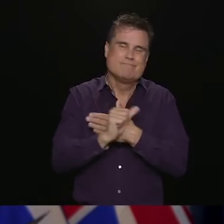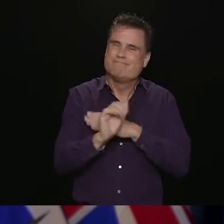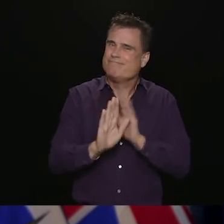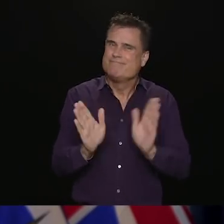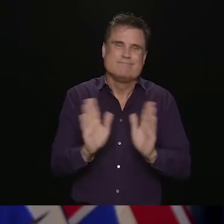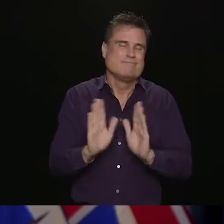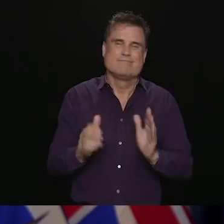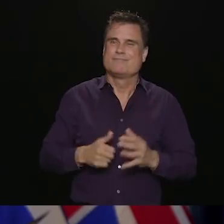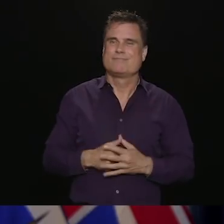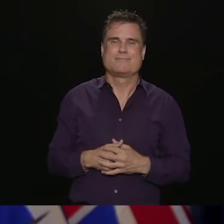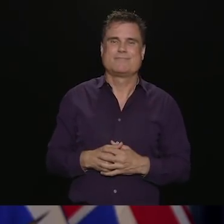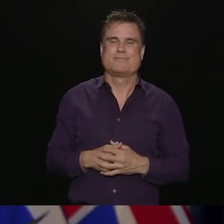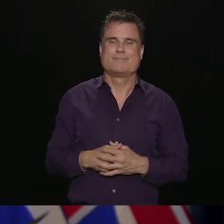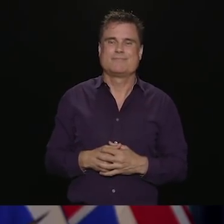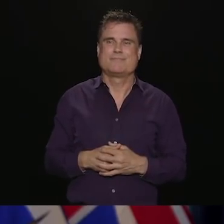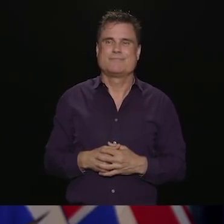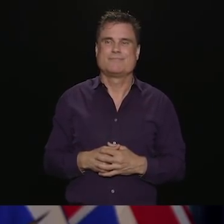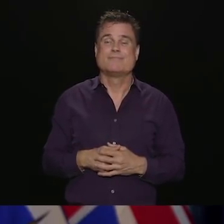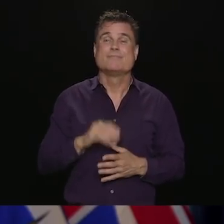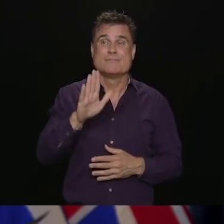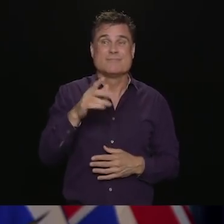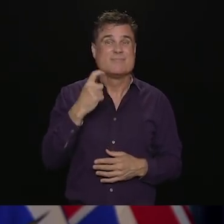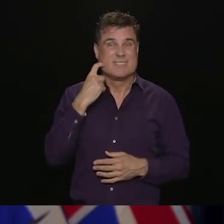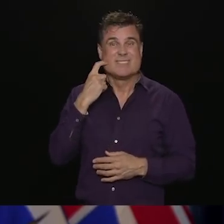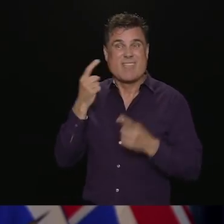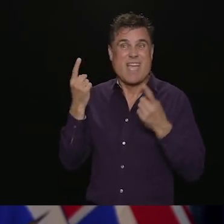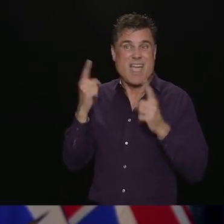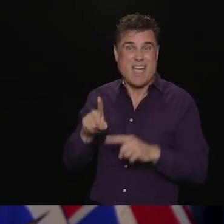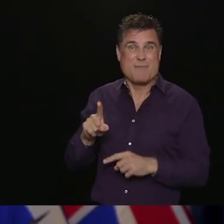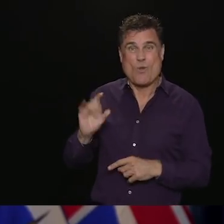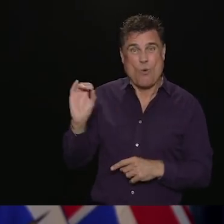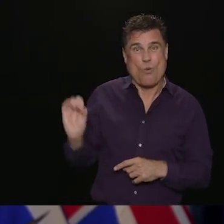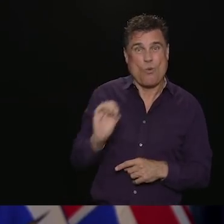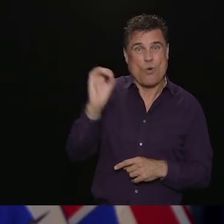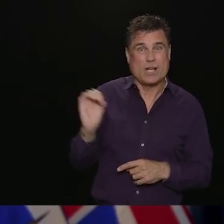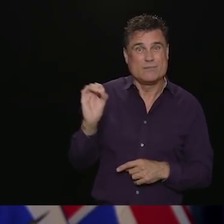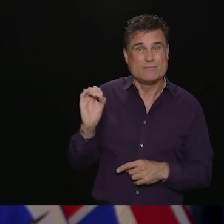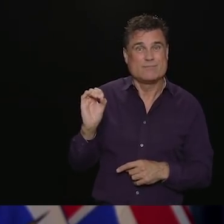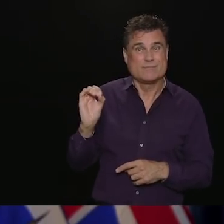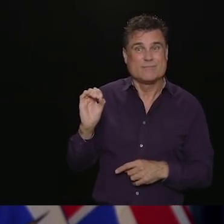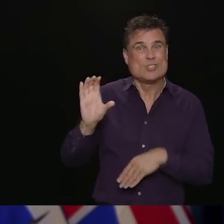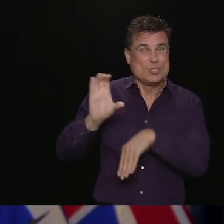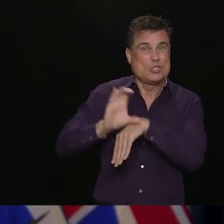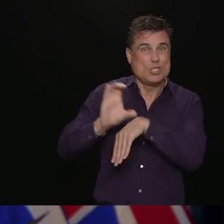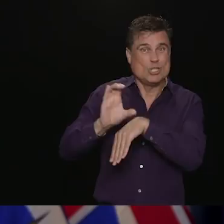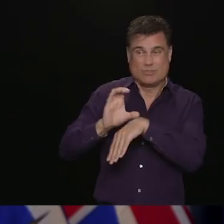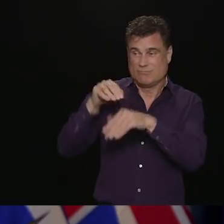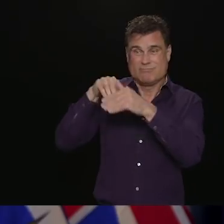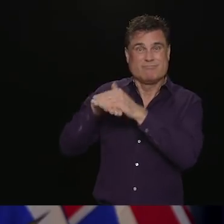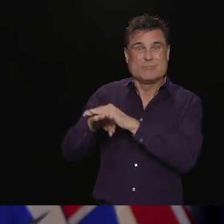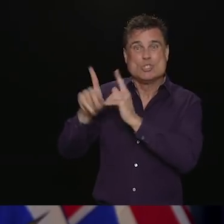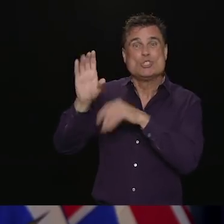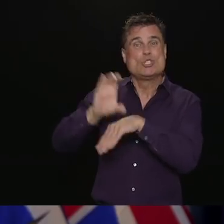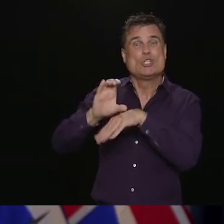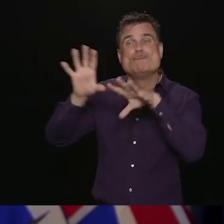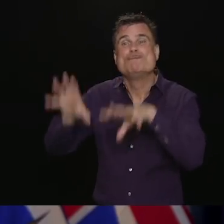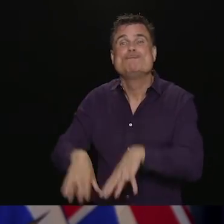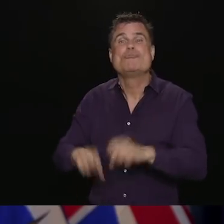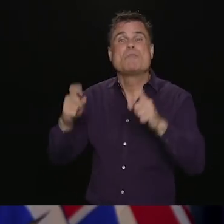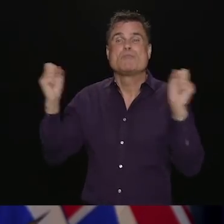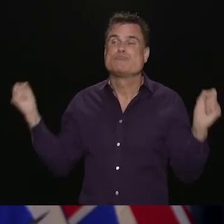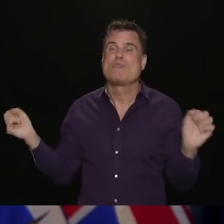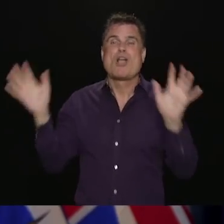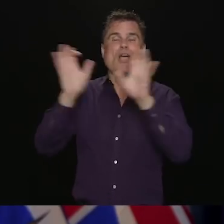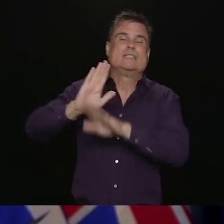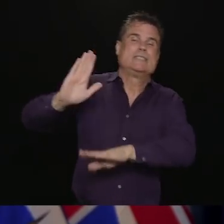recently in Oregon with a church service. So those are things that are important. There is